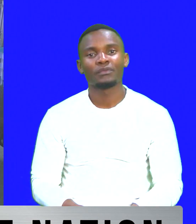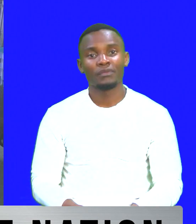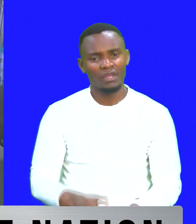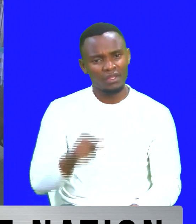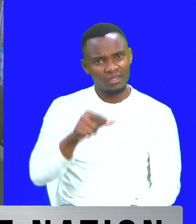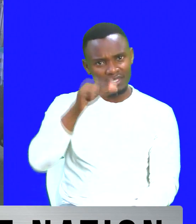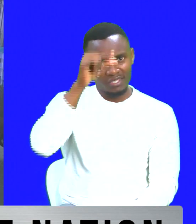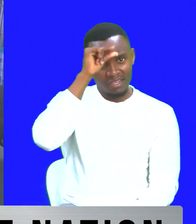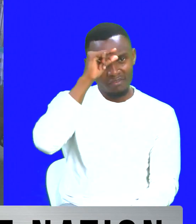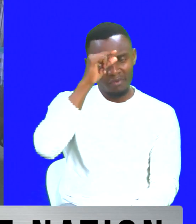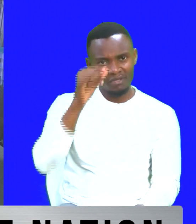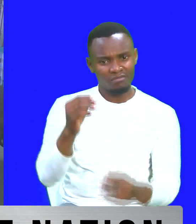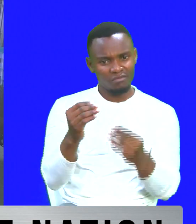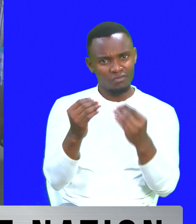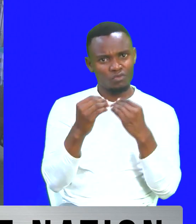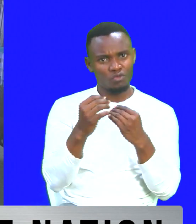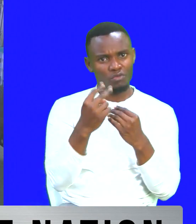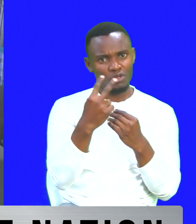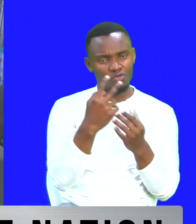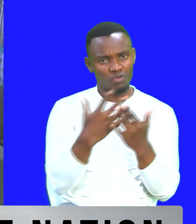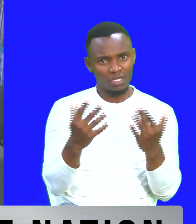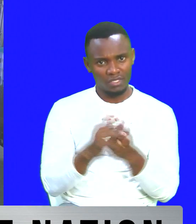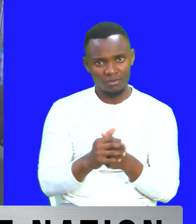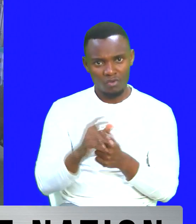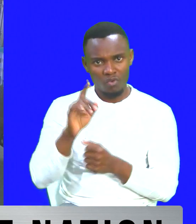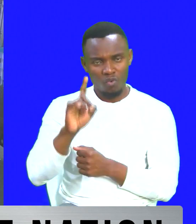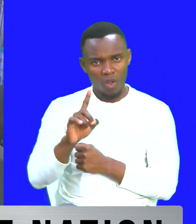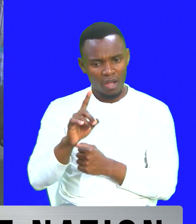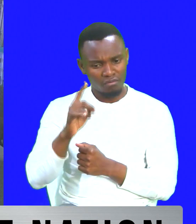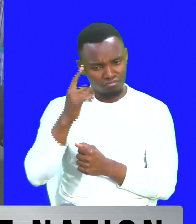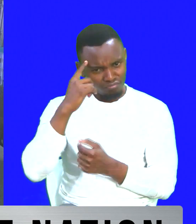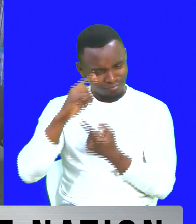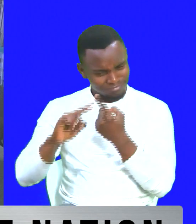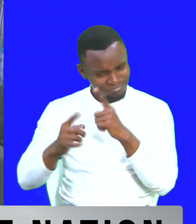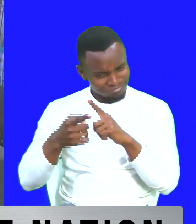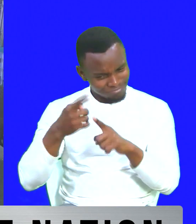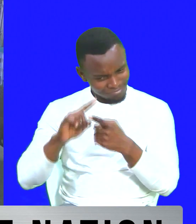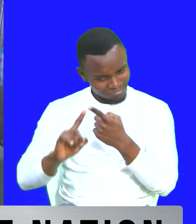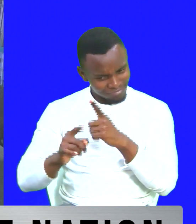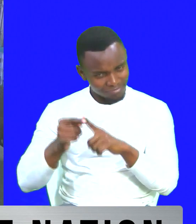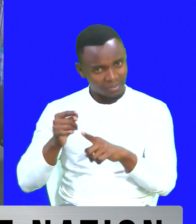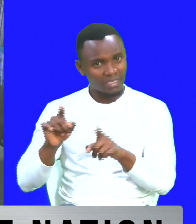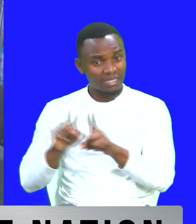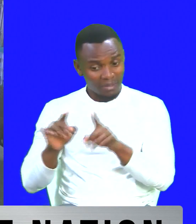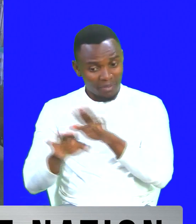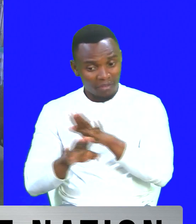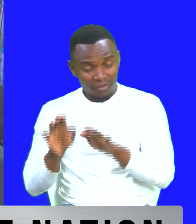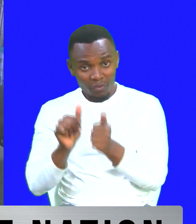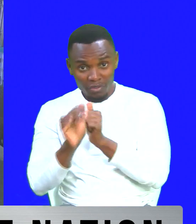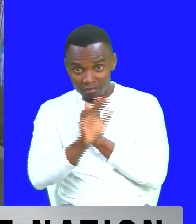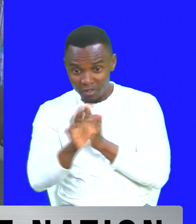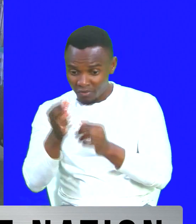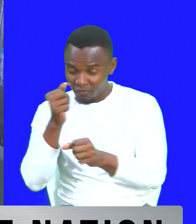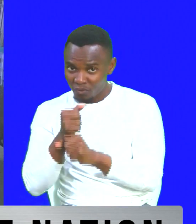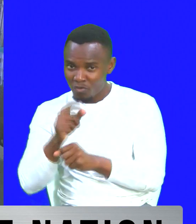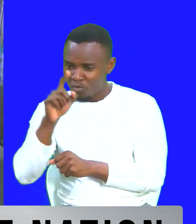government has taught me to overthink and look into everything that they do